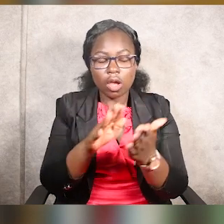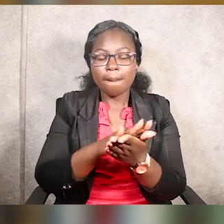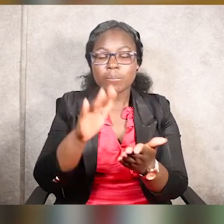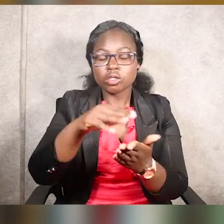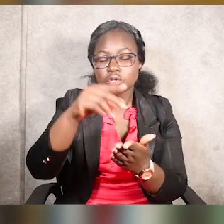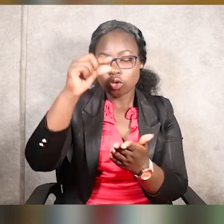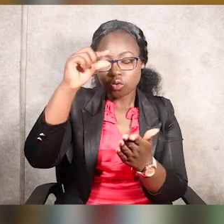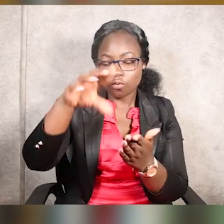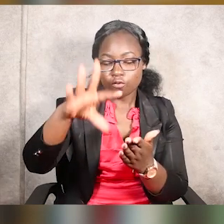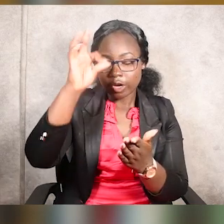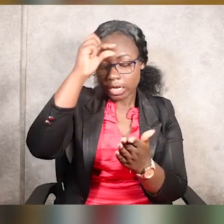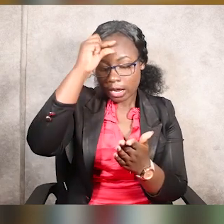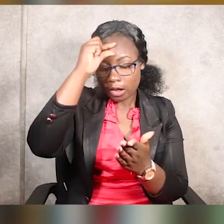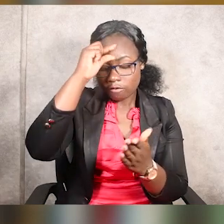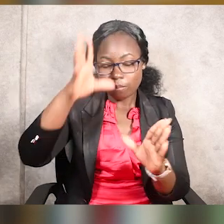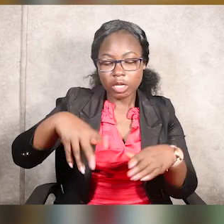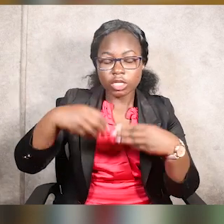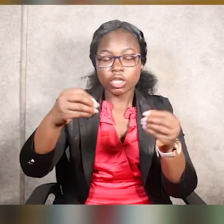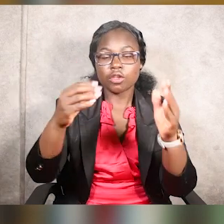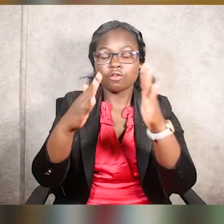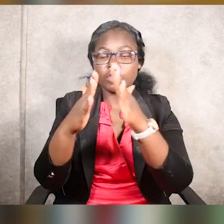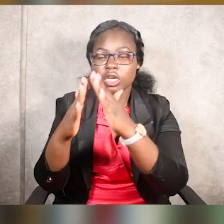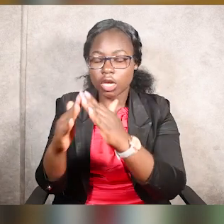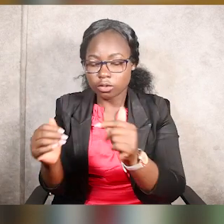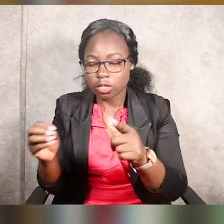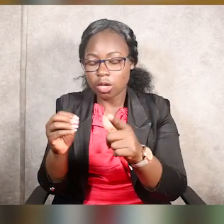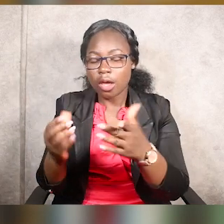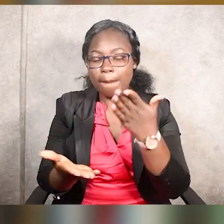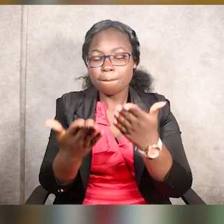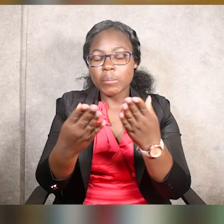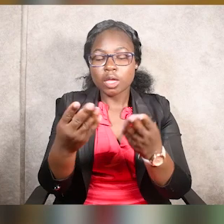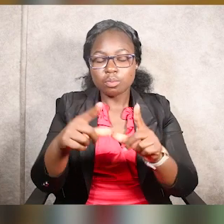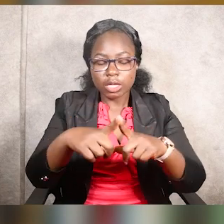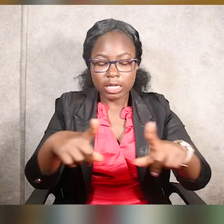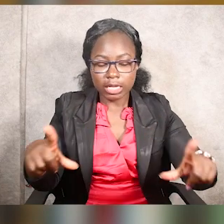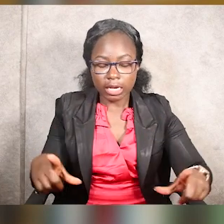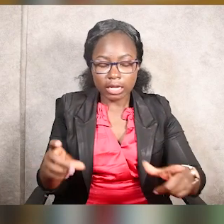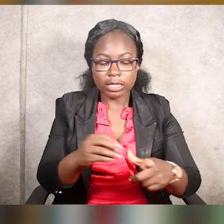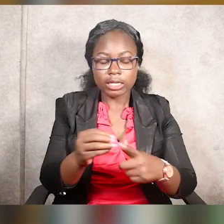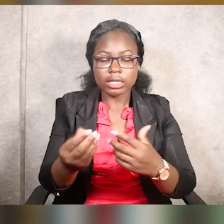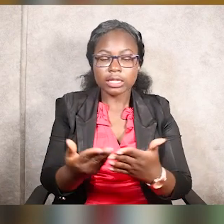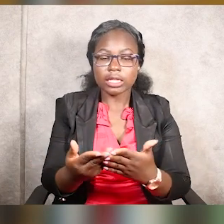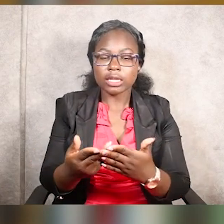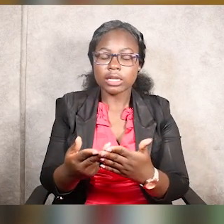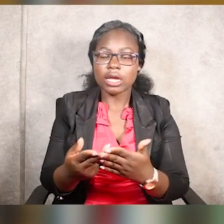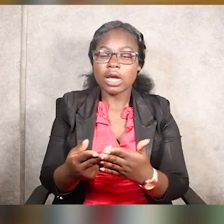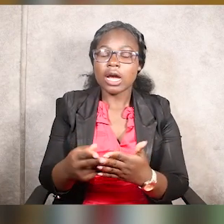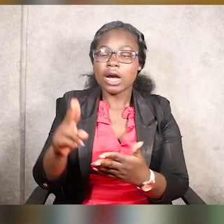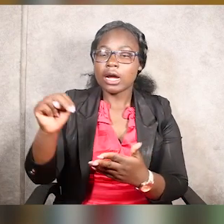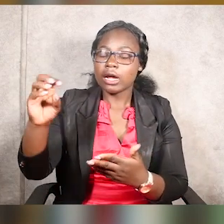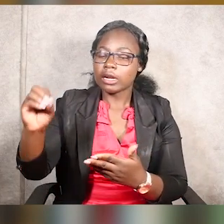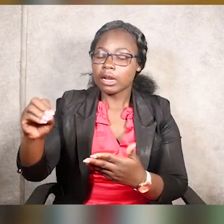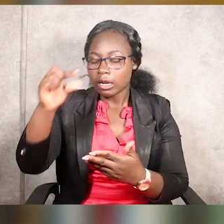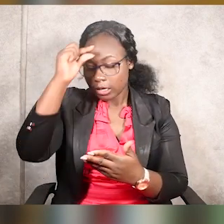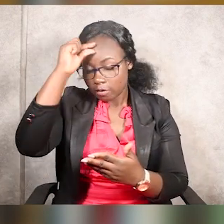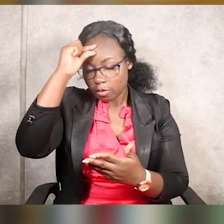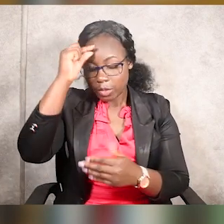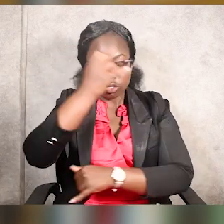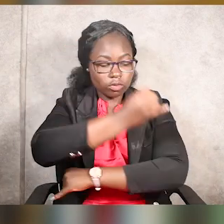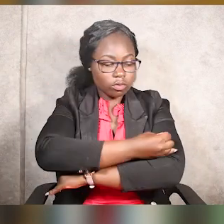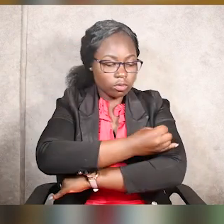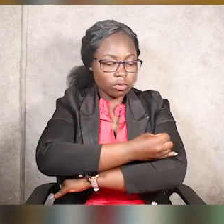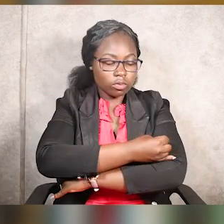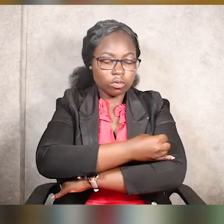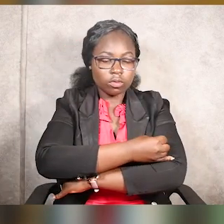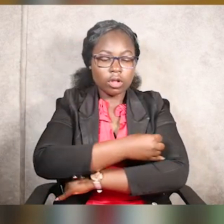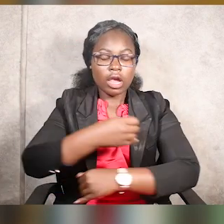governments providing housing, maybe land, and then a non-governmental institutions funds maybe the